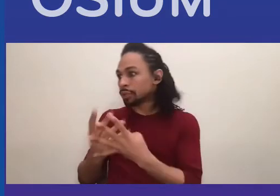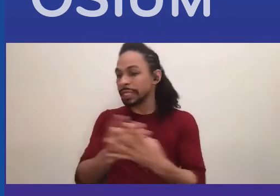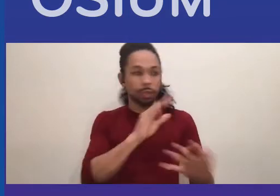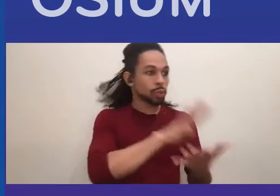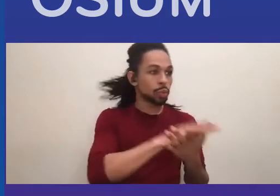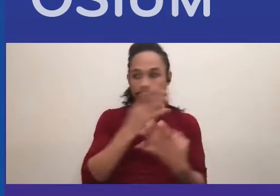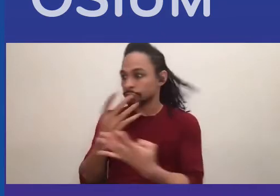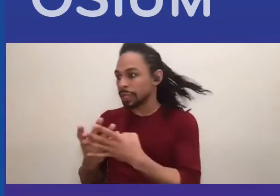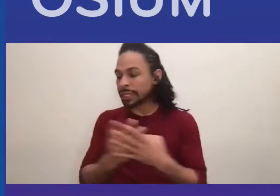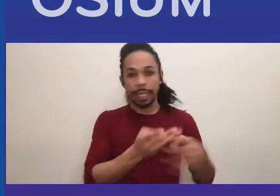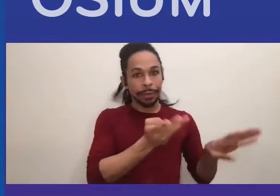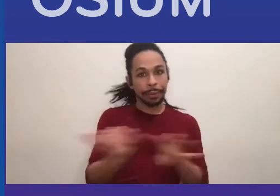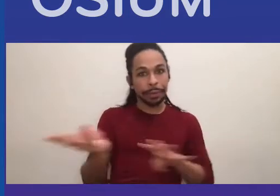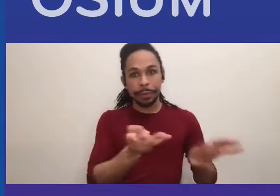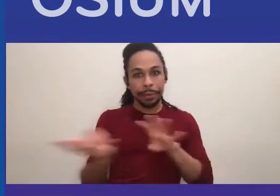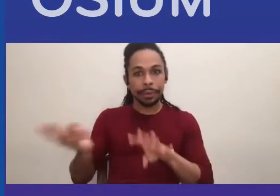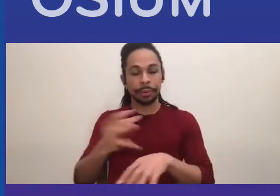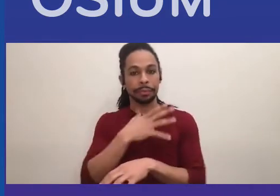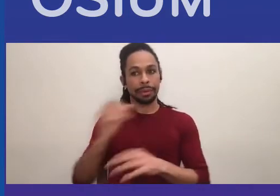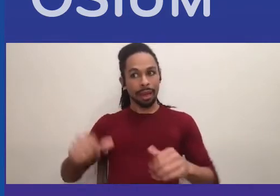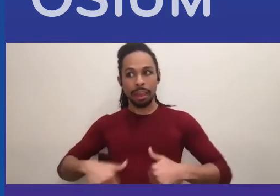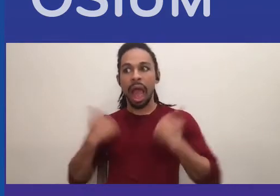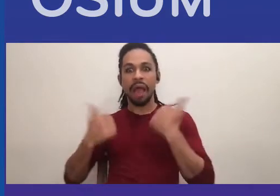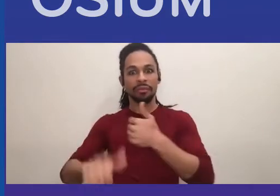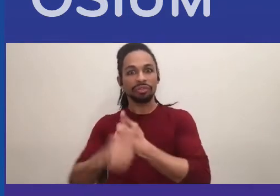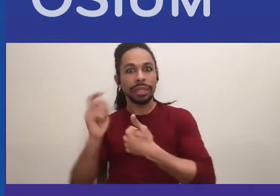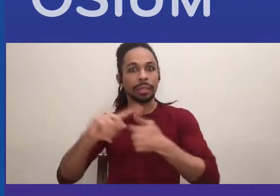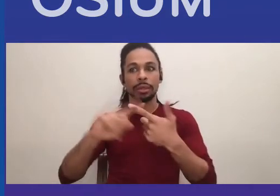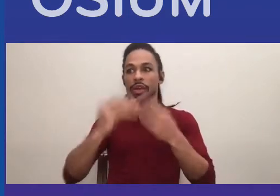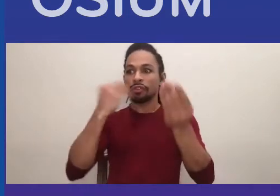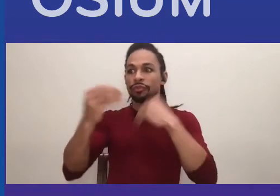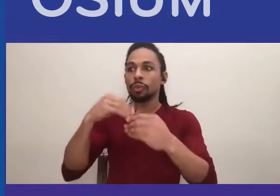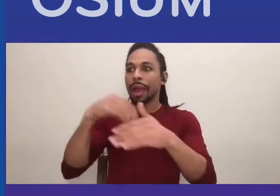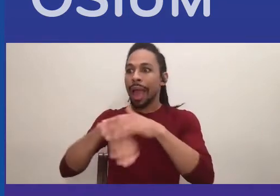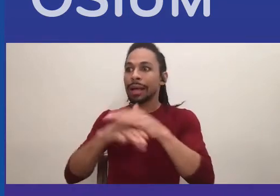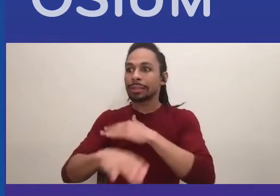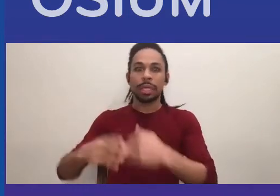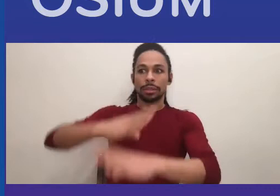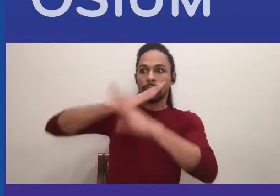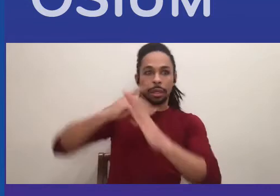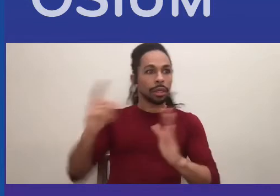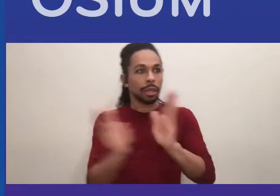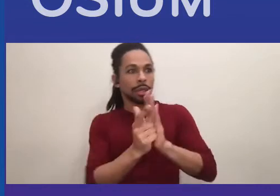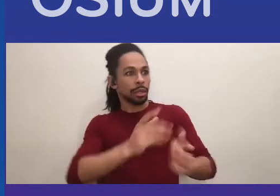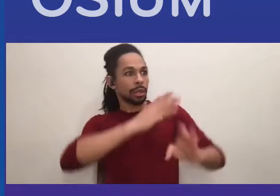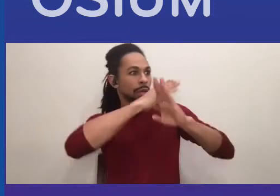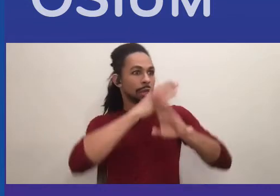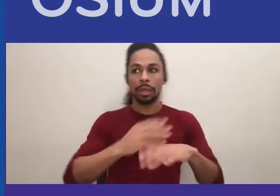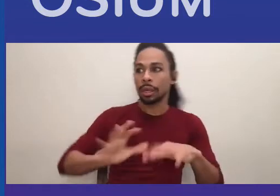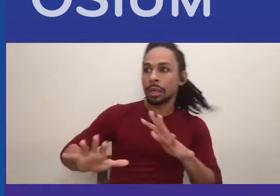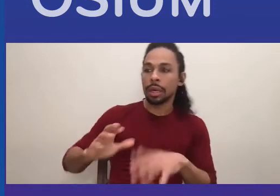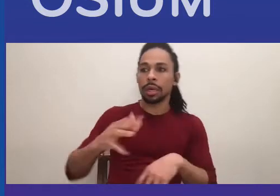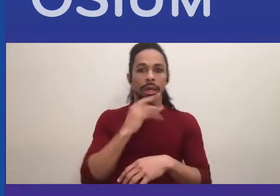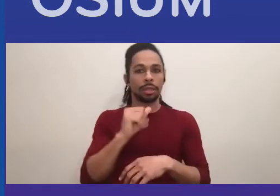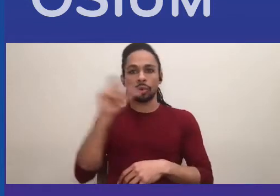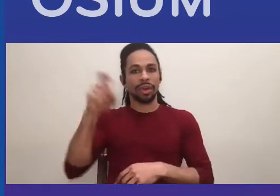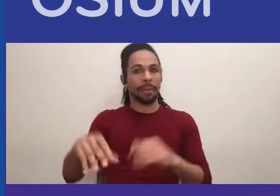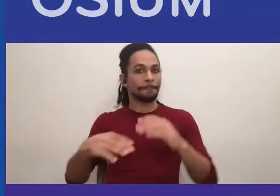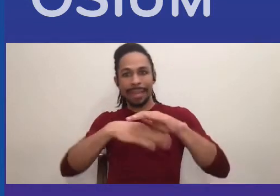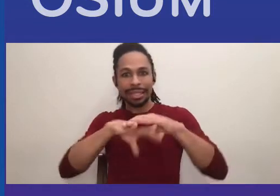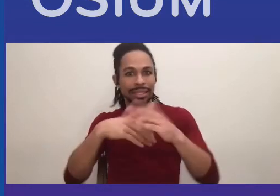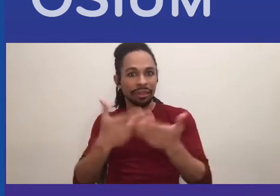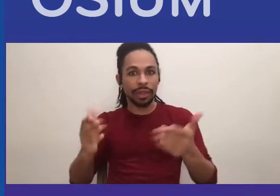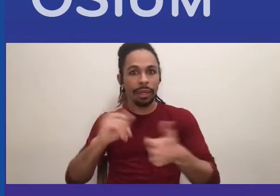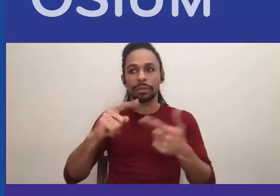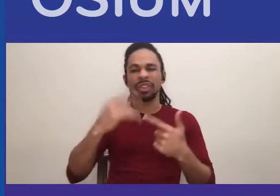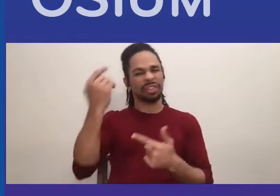and are not having food access and are not having very basic things that, if we're thinking about the New York City area, the tri-state